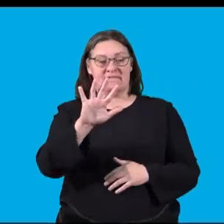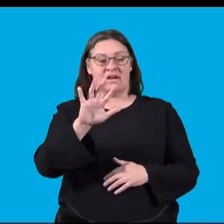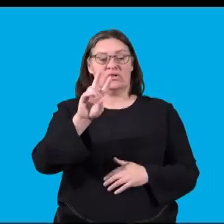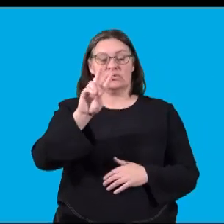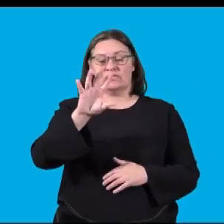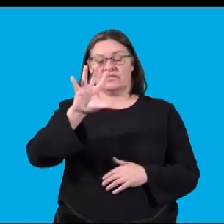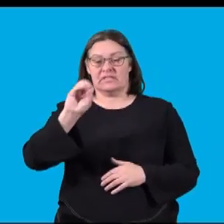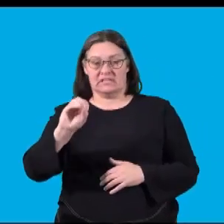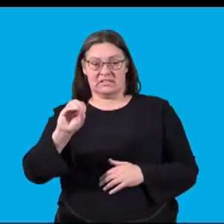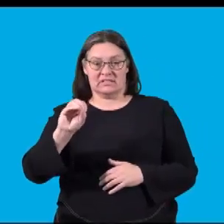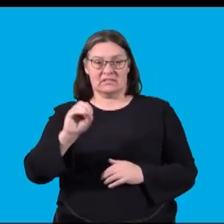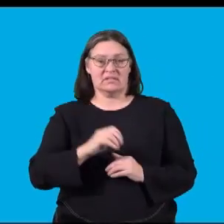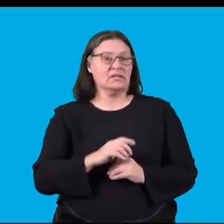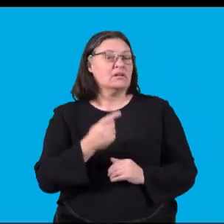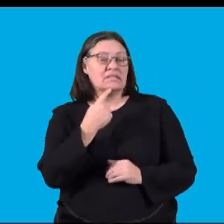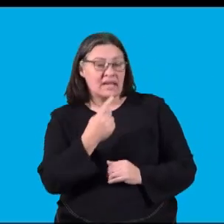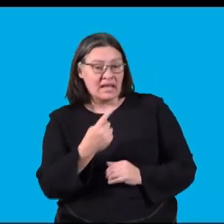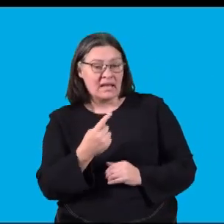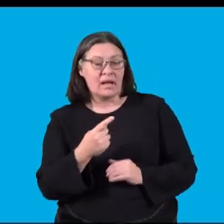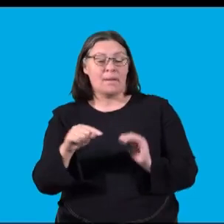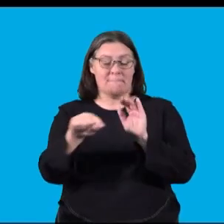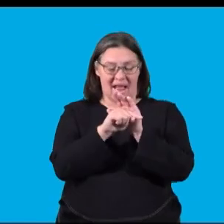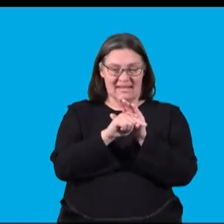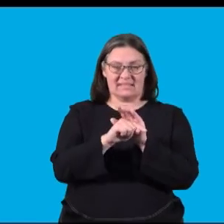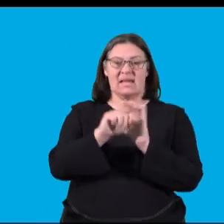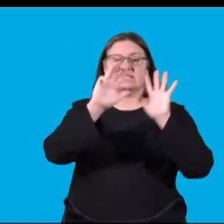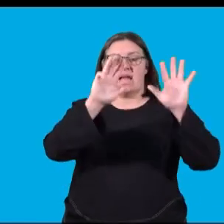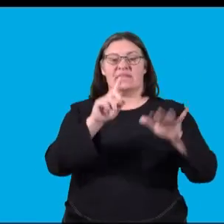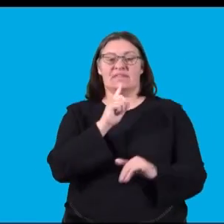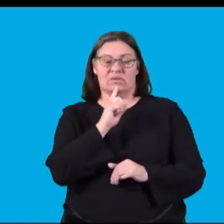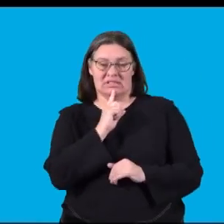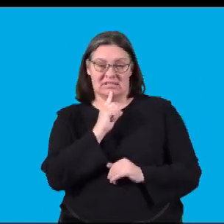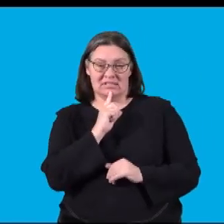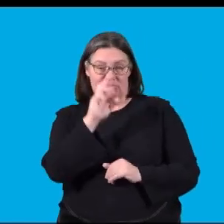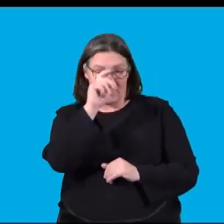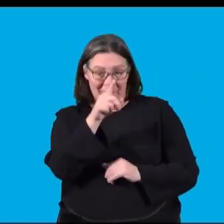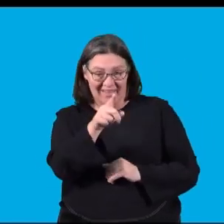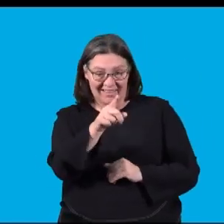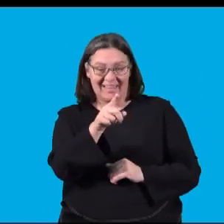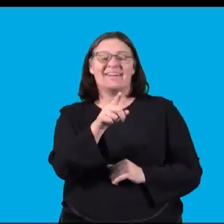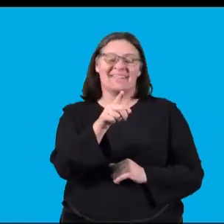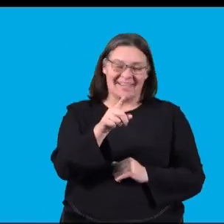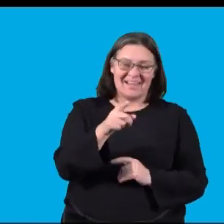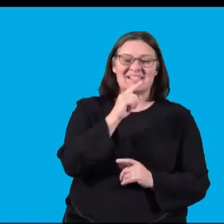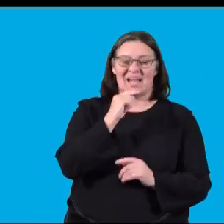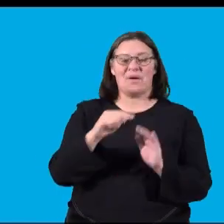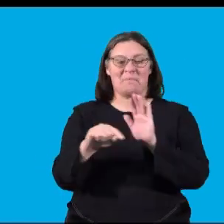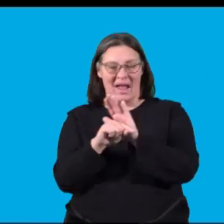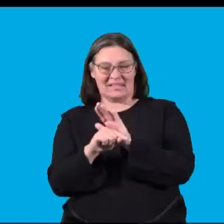645,250. And then we said what? Minus 9,000. You still remember now? And then we also said